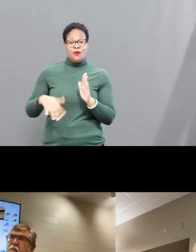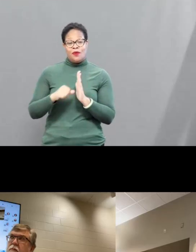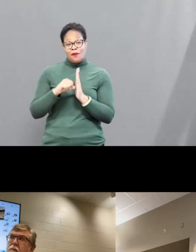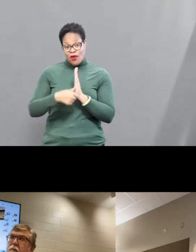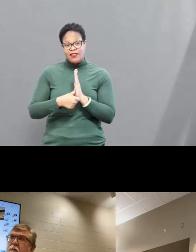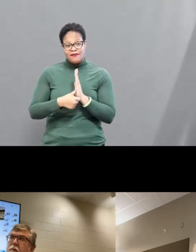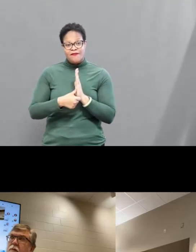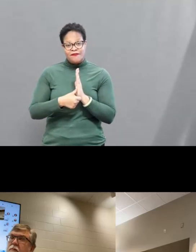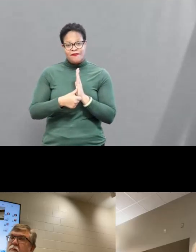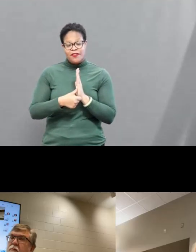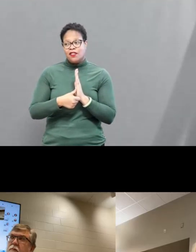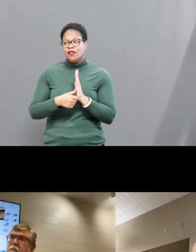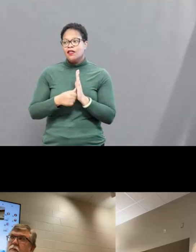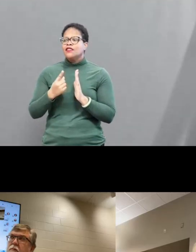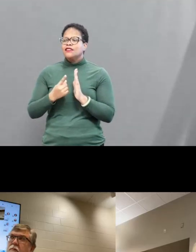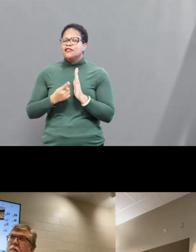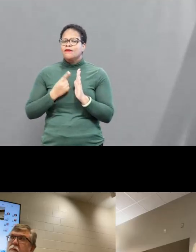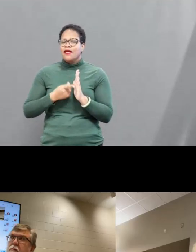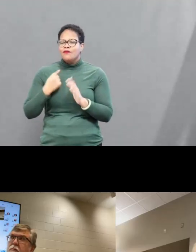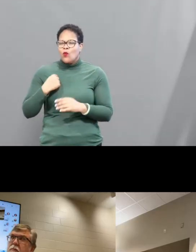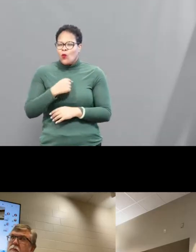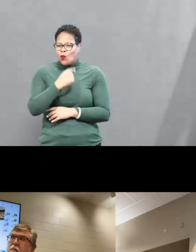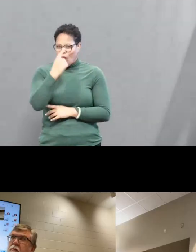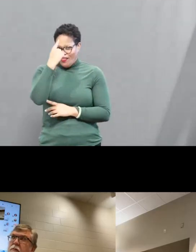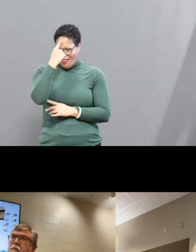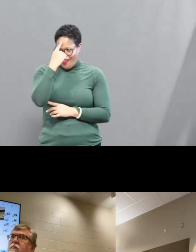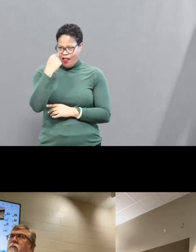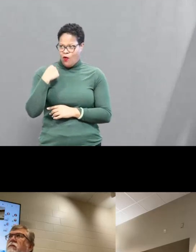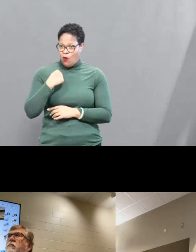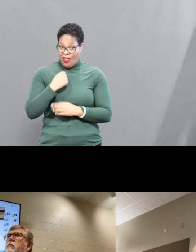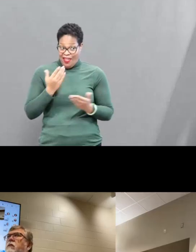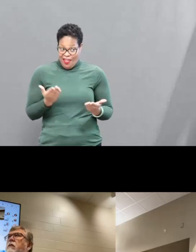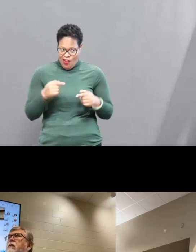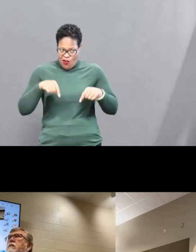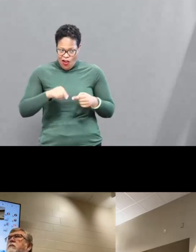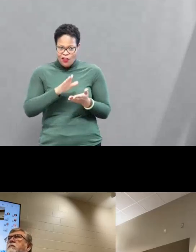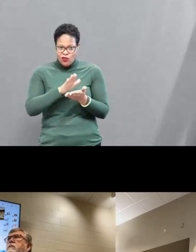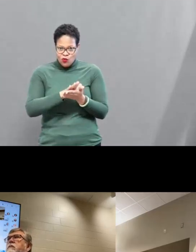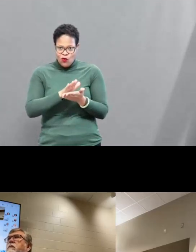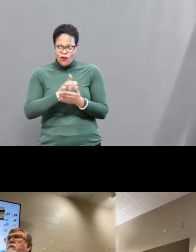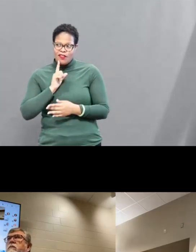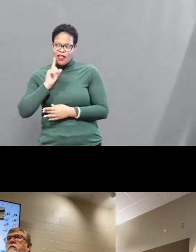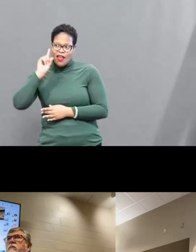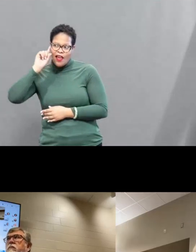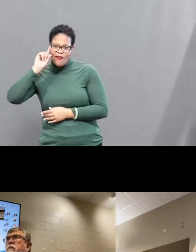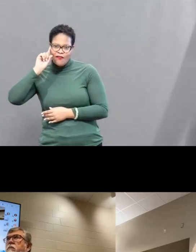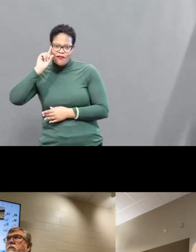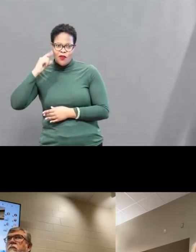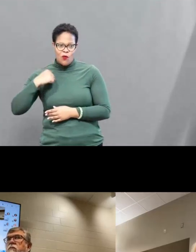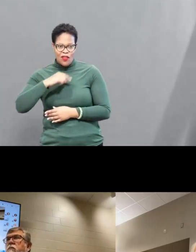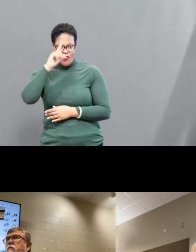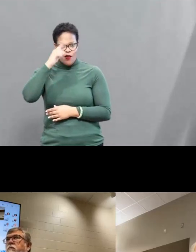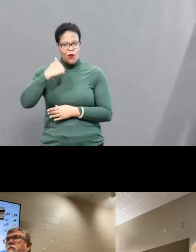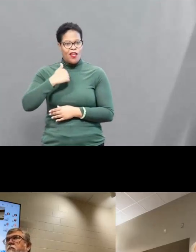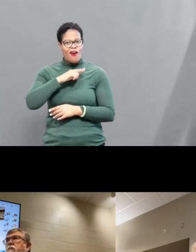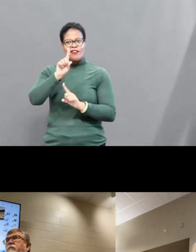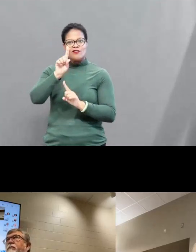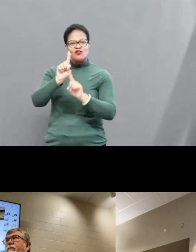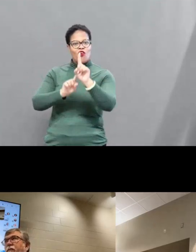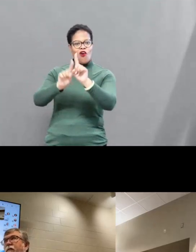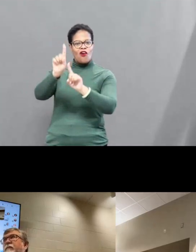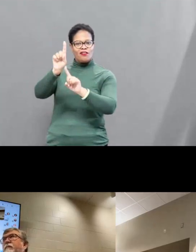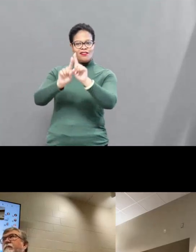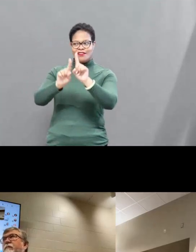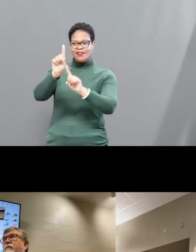because sometimes we think we here at the School for the Deaf are the stars.